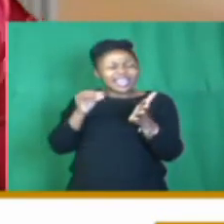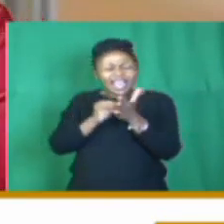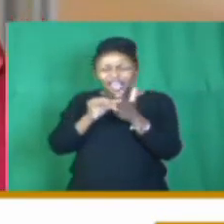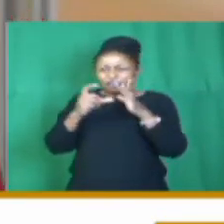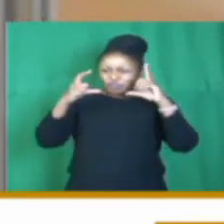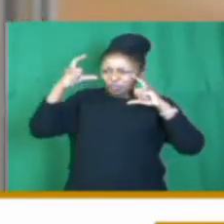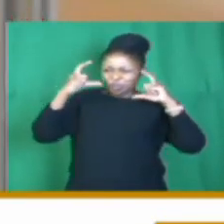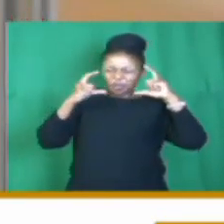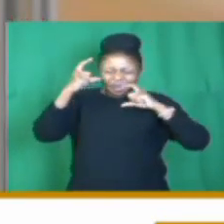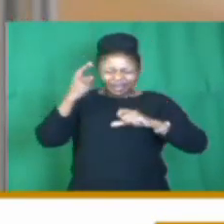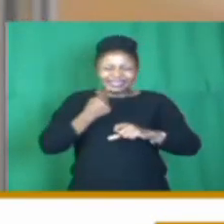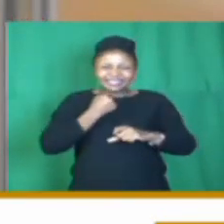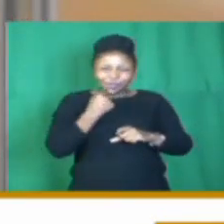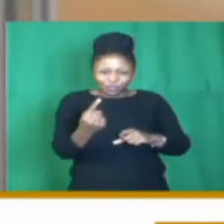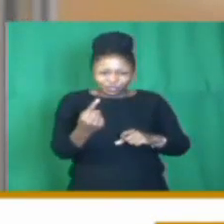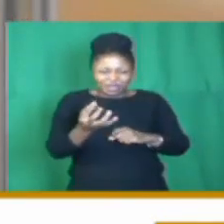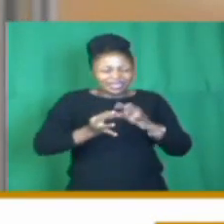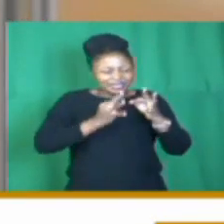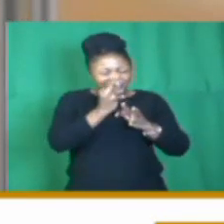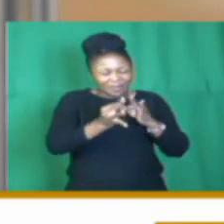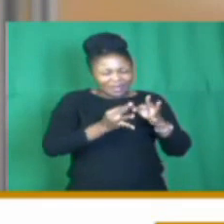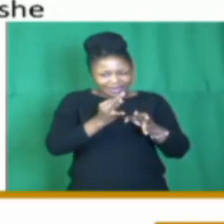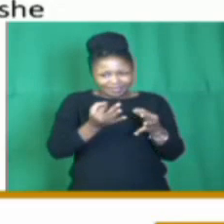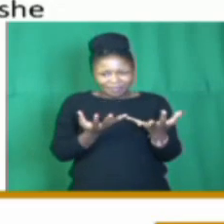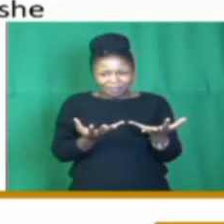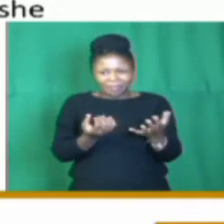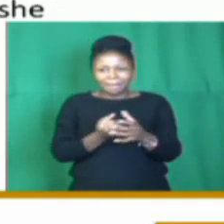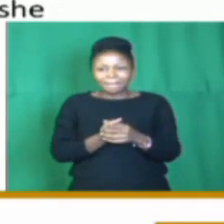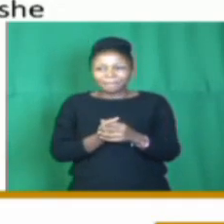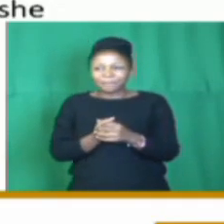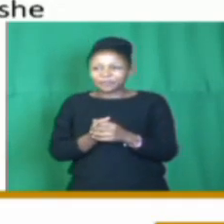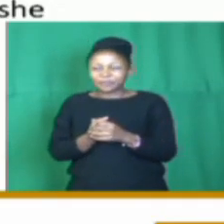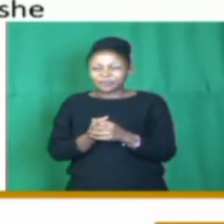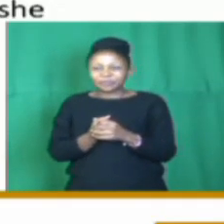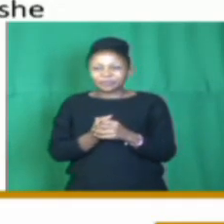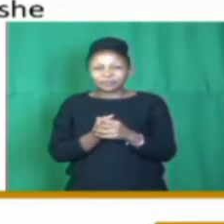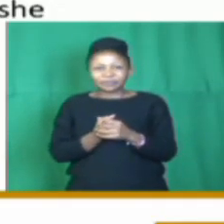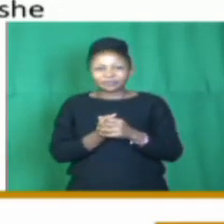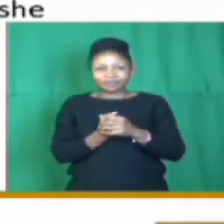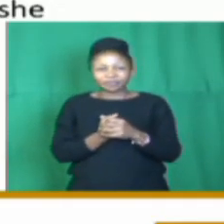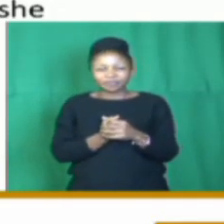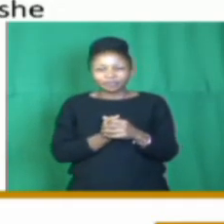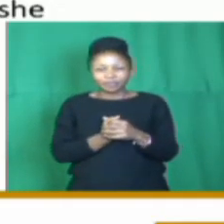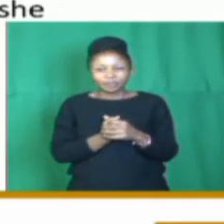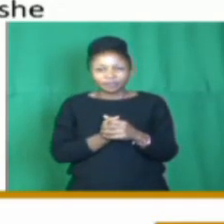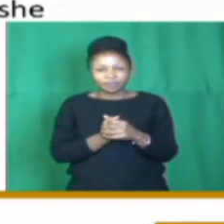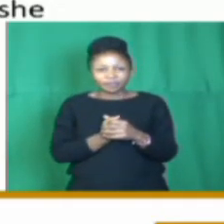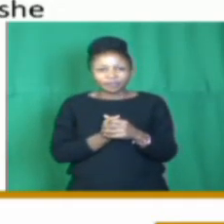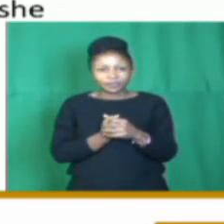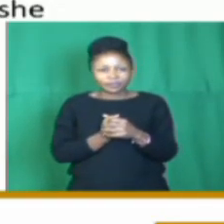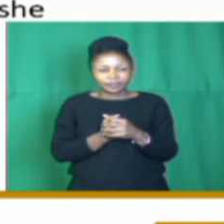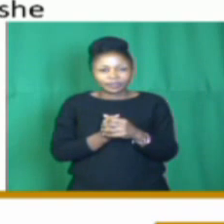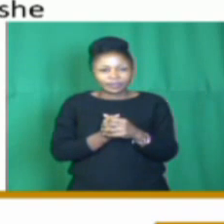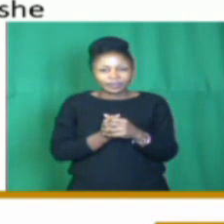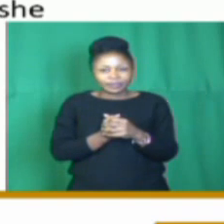when you describe a person. Let us look at this example as an illustration. It is on account of